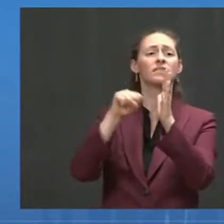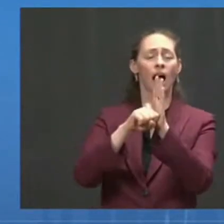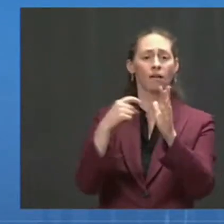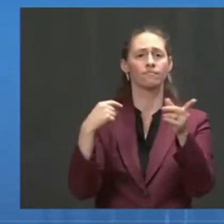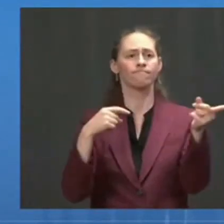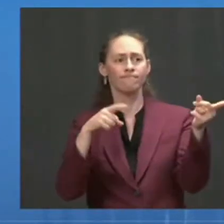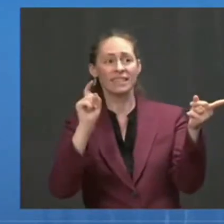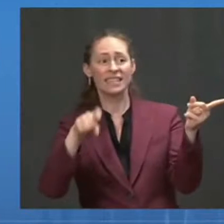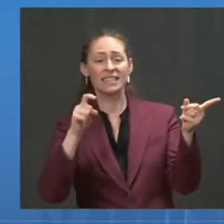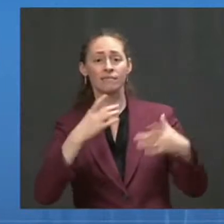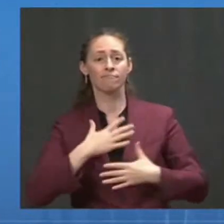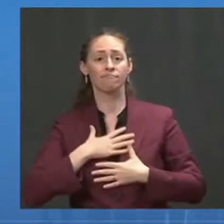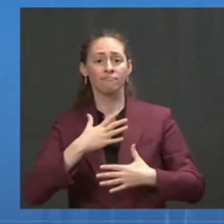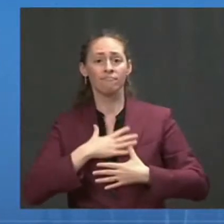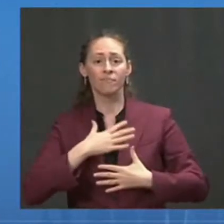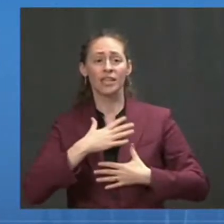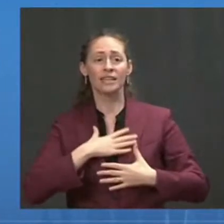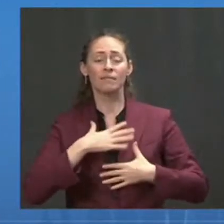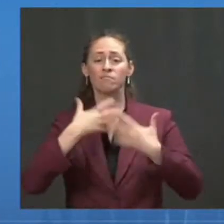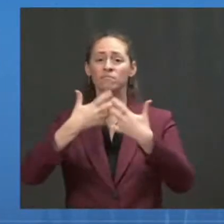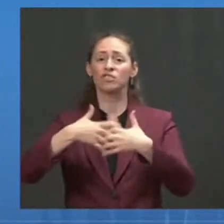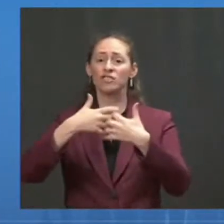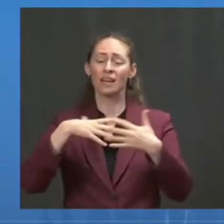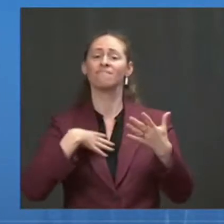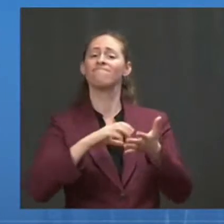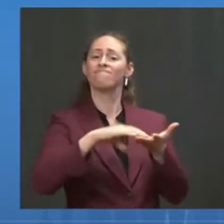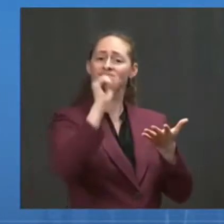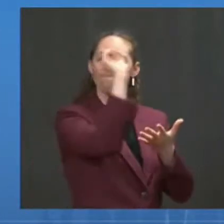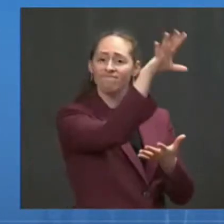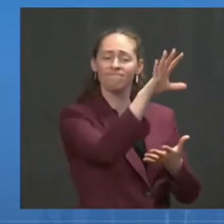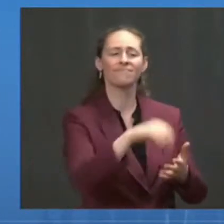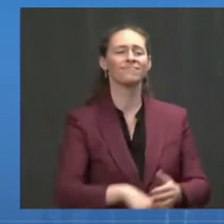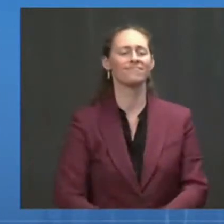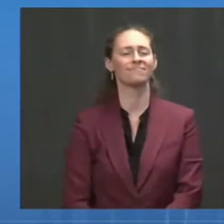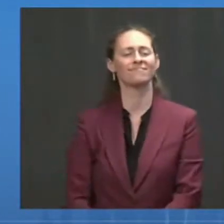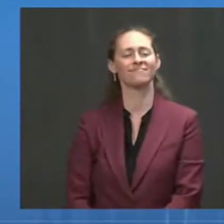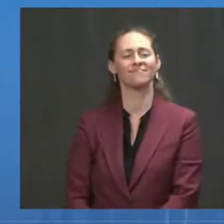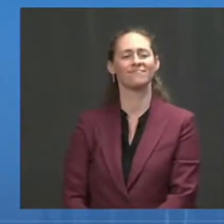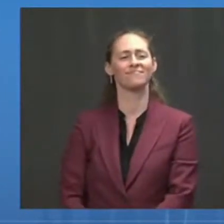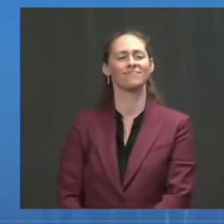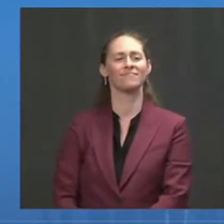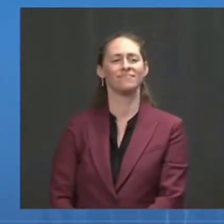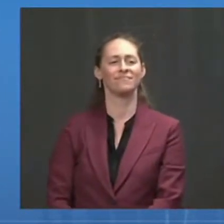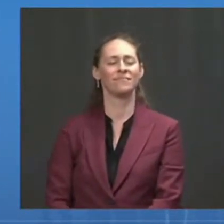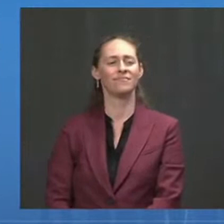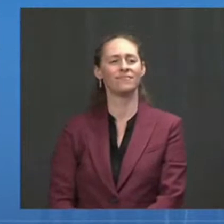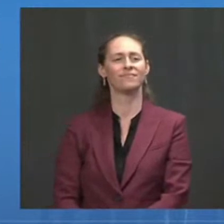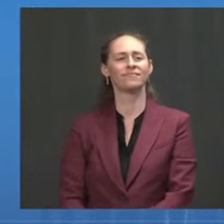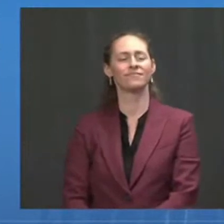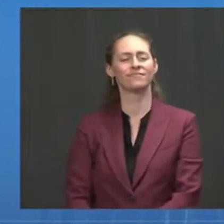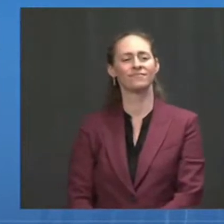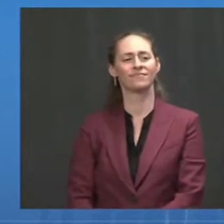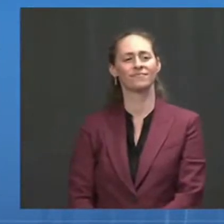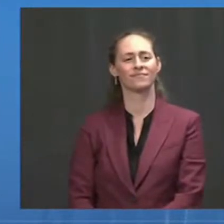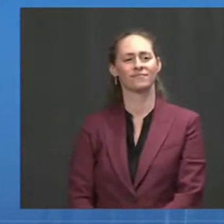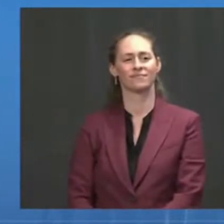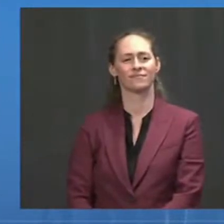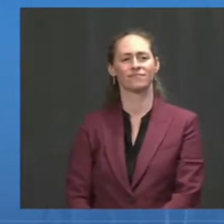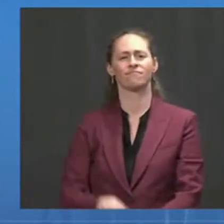Dr. Nunes-Smith will discuss, we sent 5 times as many life-saving therapeutics to states in